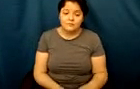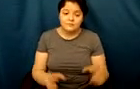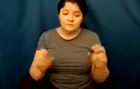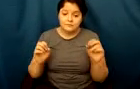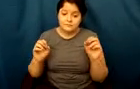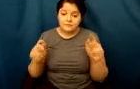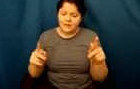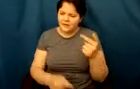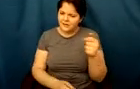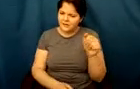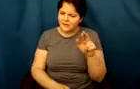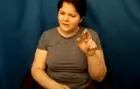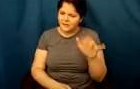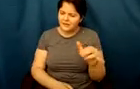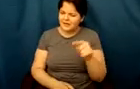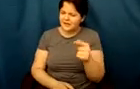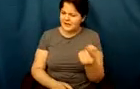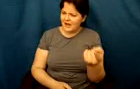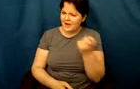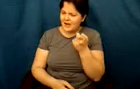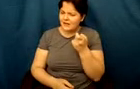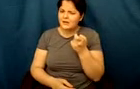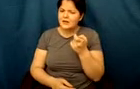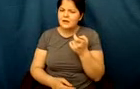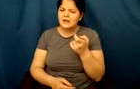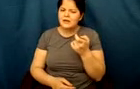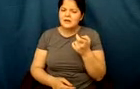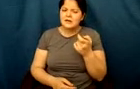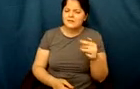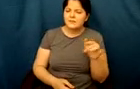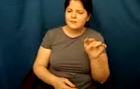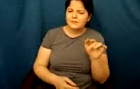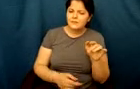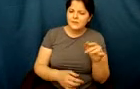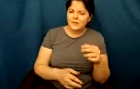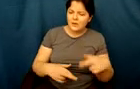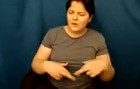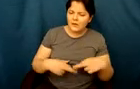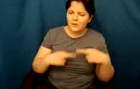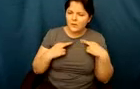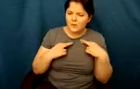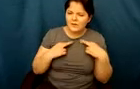Okay, and Gary asks, where would guests of residents park?